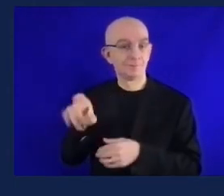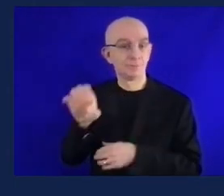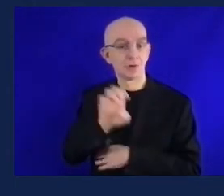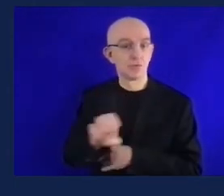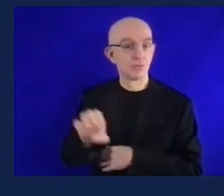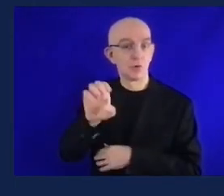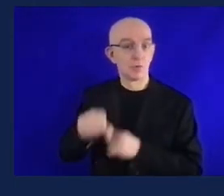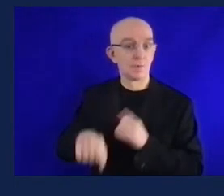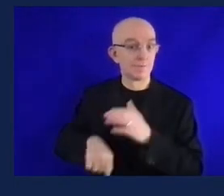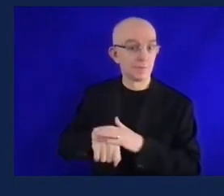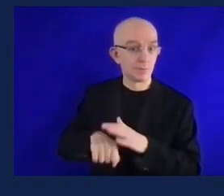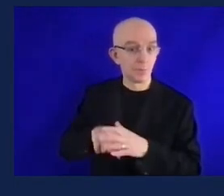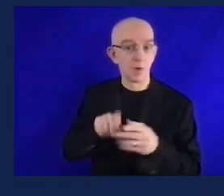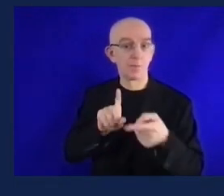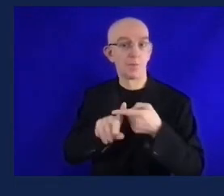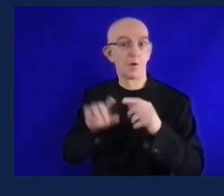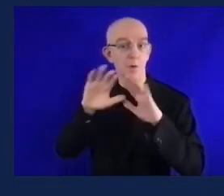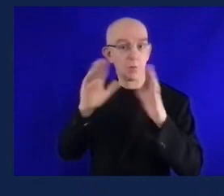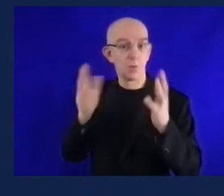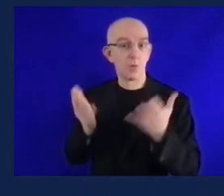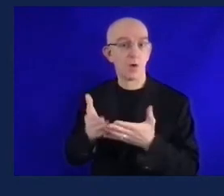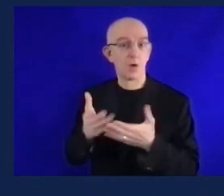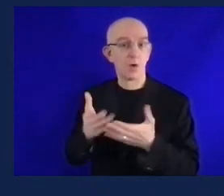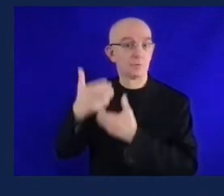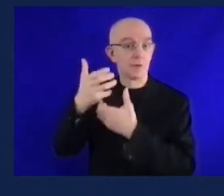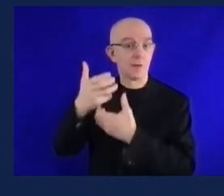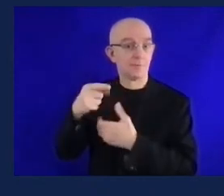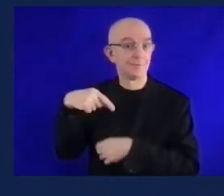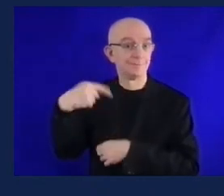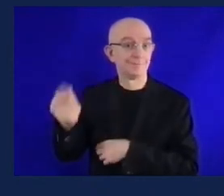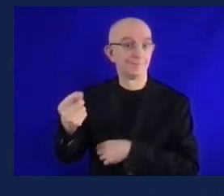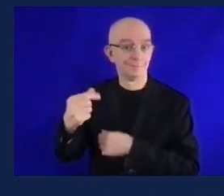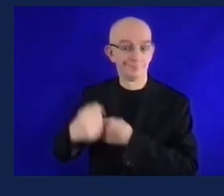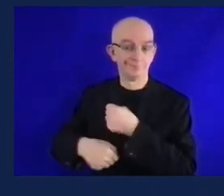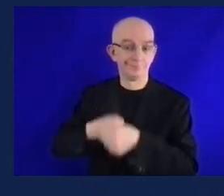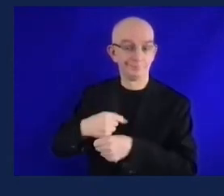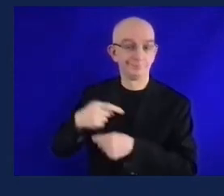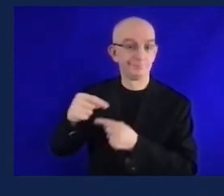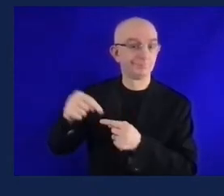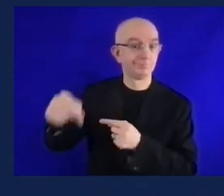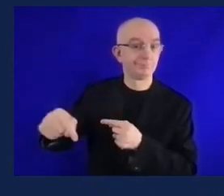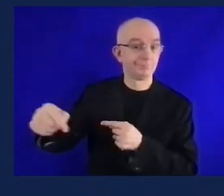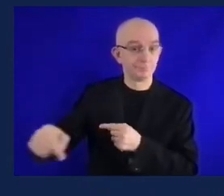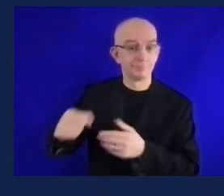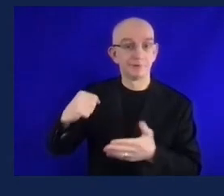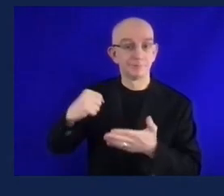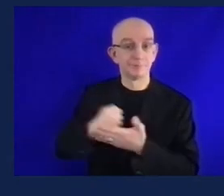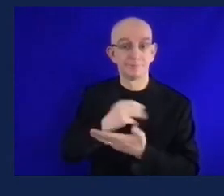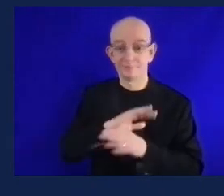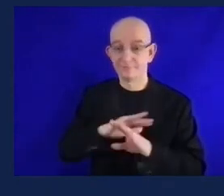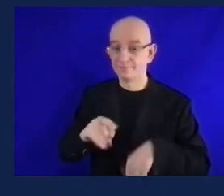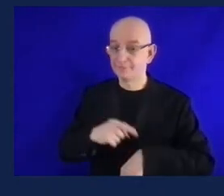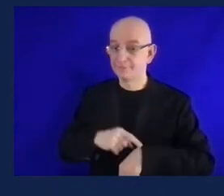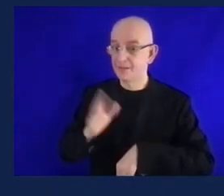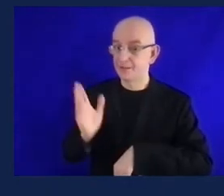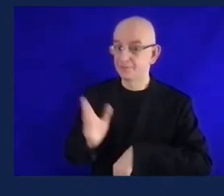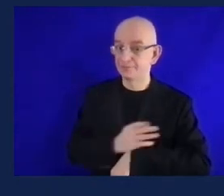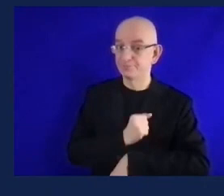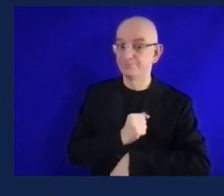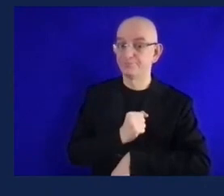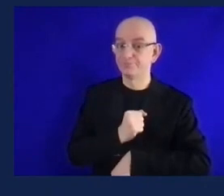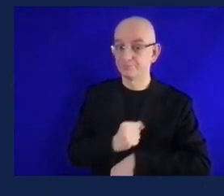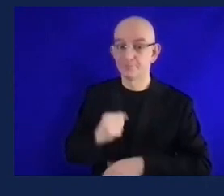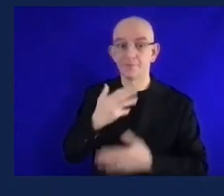for tuning in. I am really excited to hand over to the next session, which will be chaired by Eleni